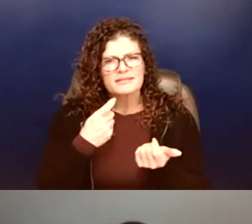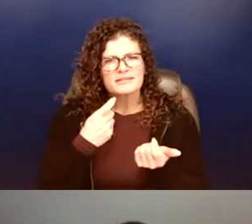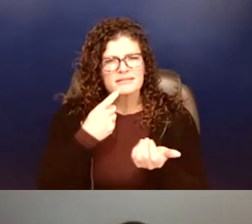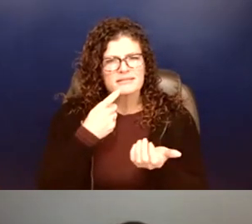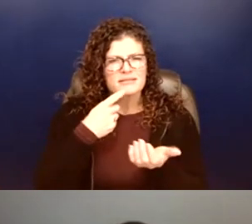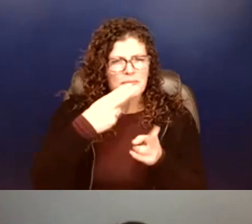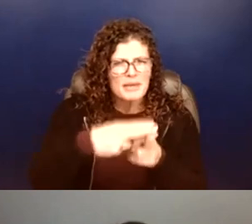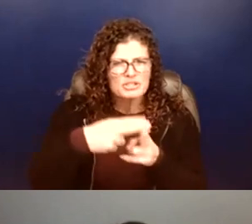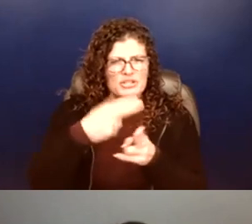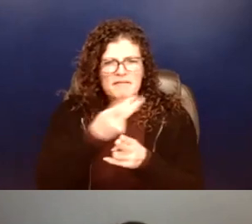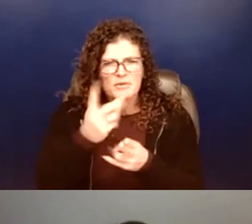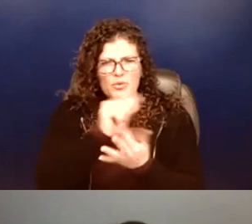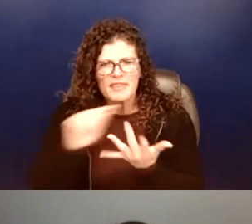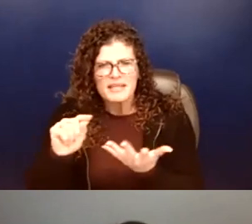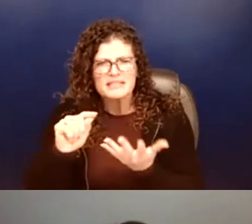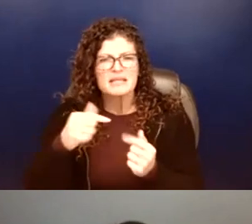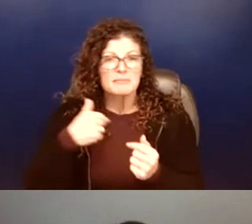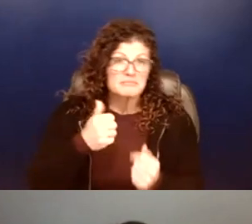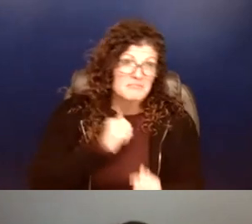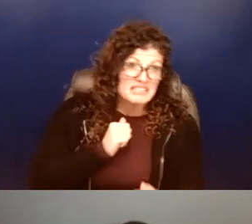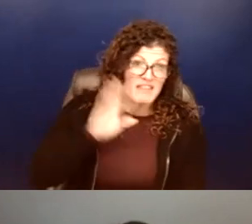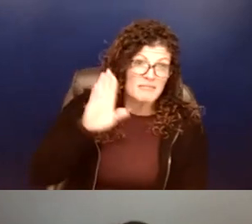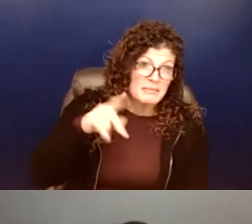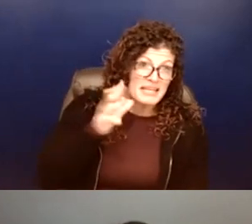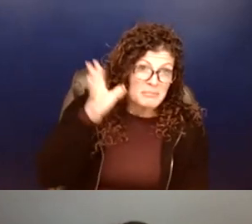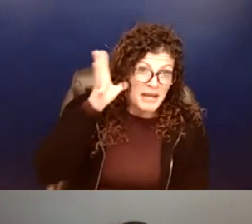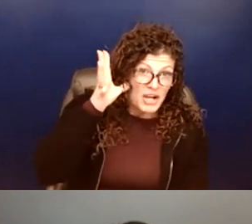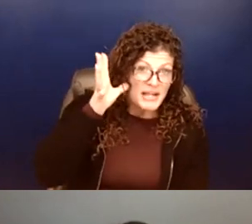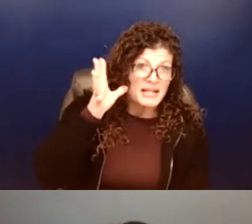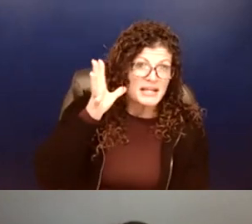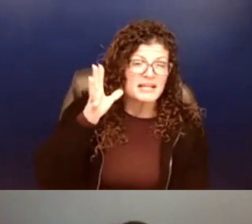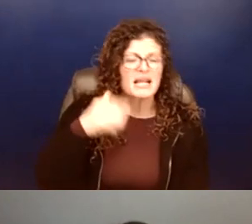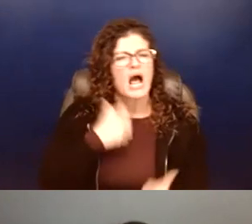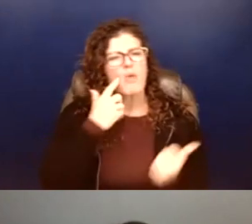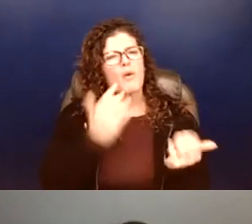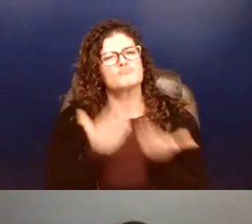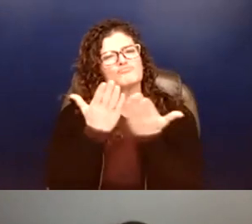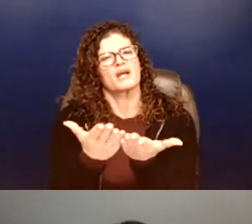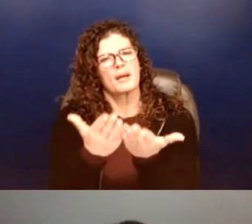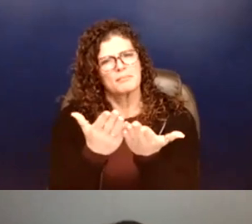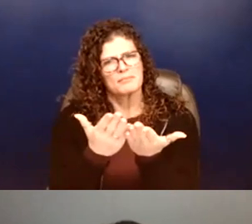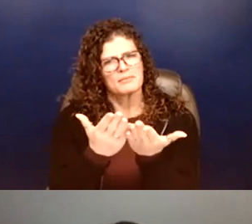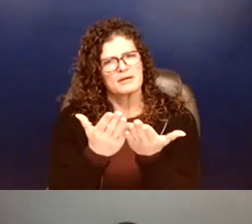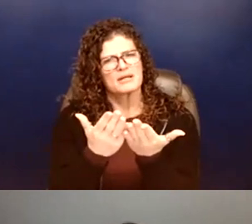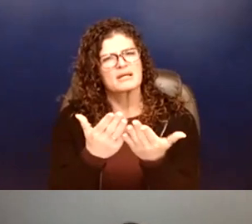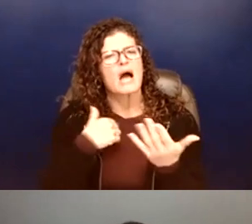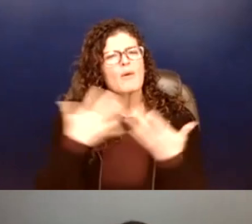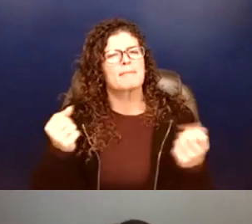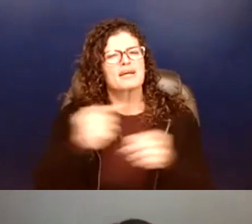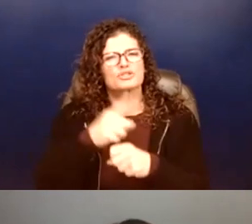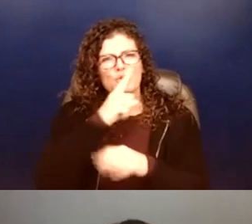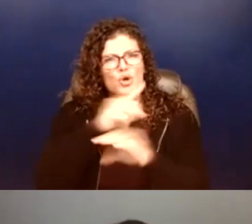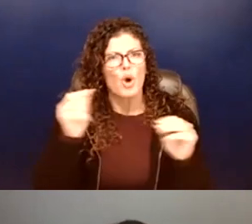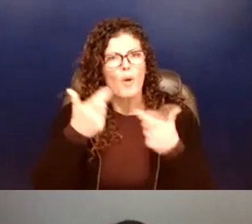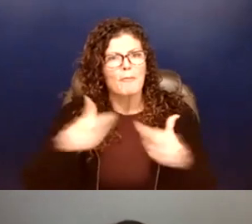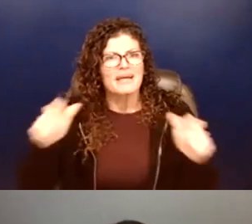heard just as a BPS parent that I just want to bring to the forefront so there's no elephants in the room,